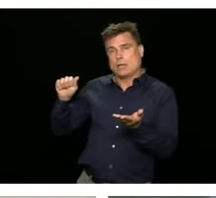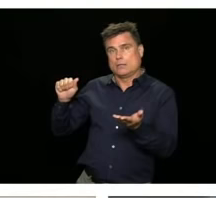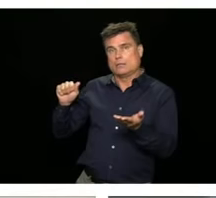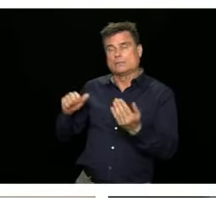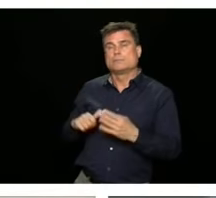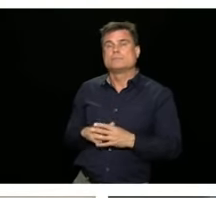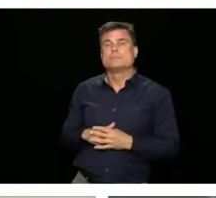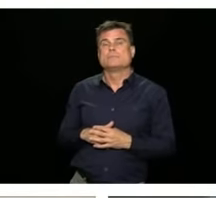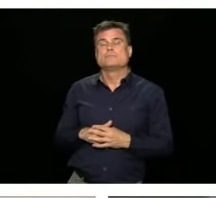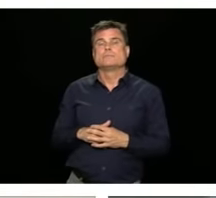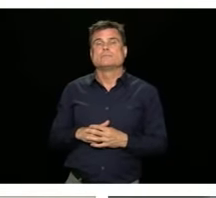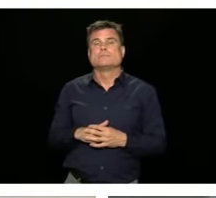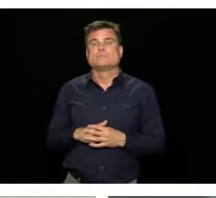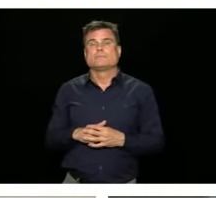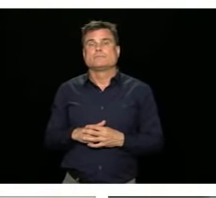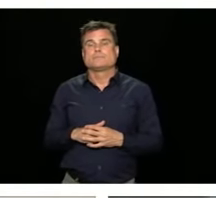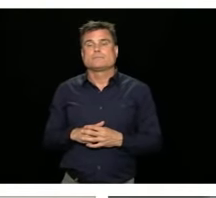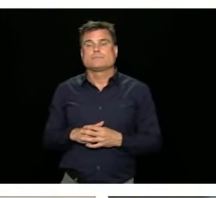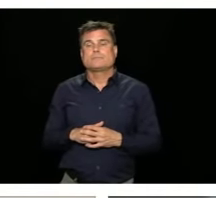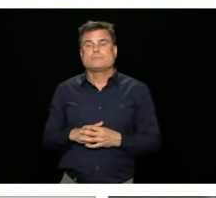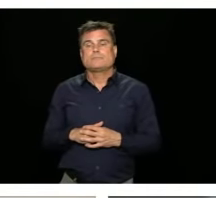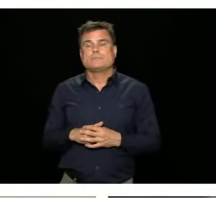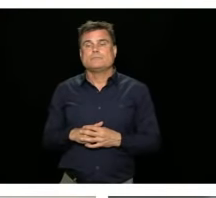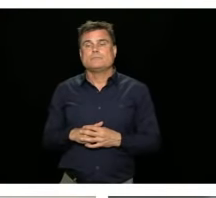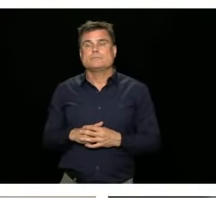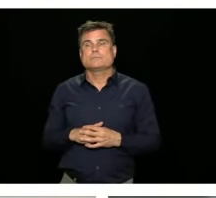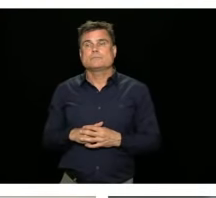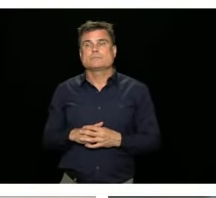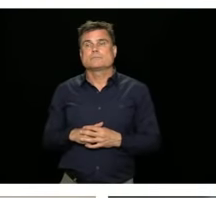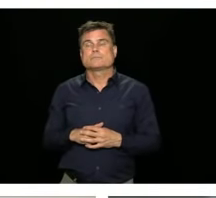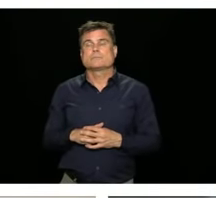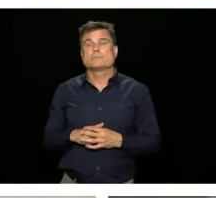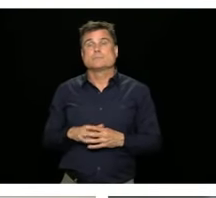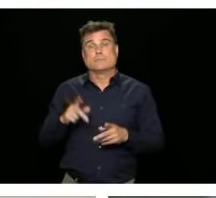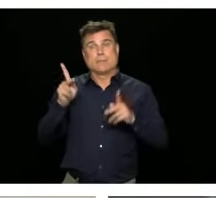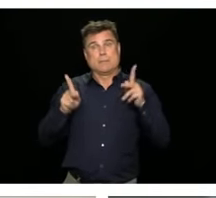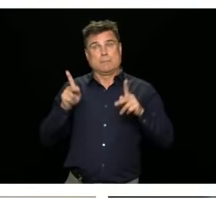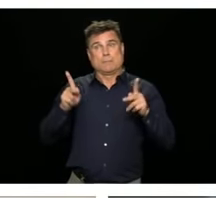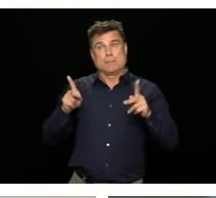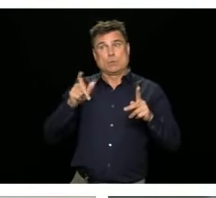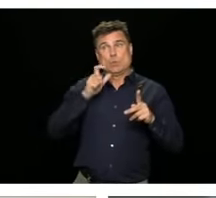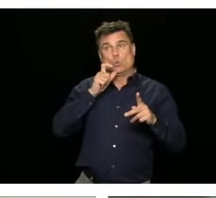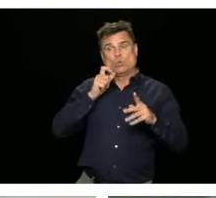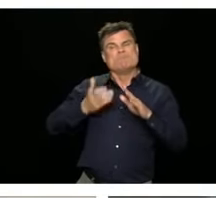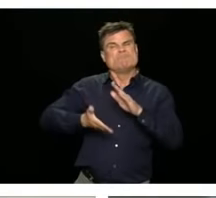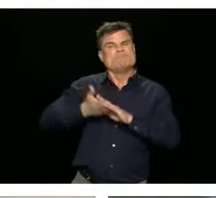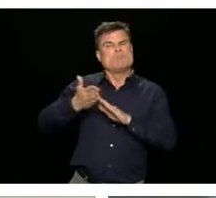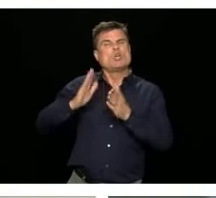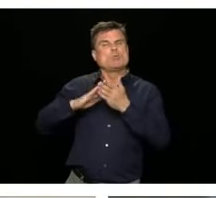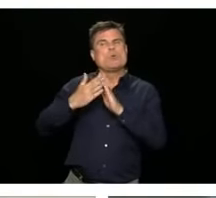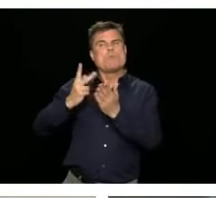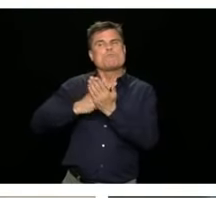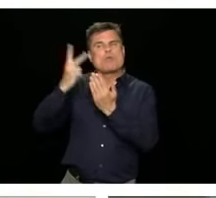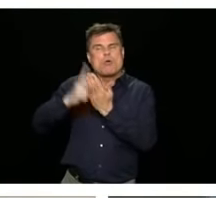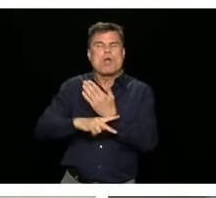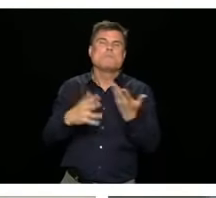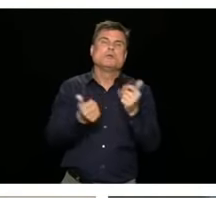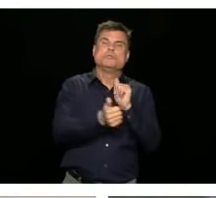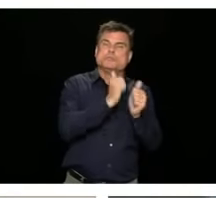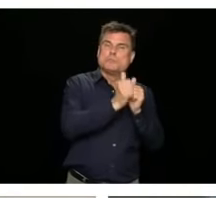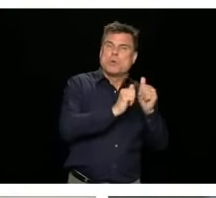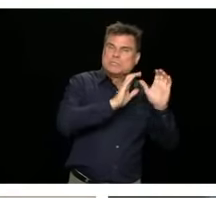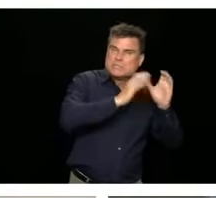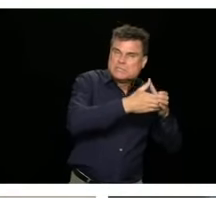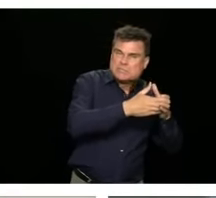people running community programs, such as sports teams and groups and et cetera, ensure these programs are being done in